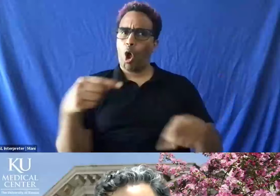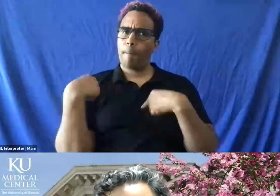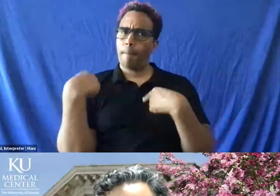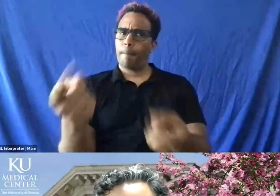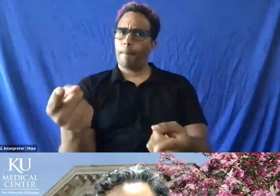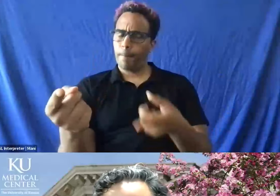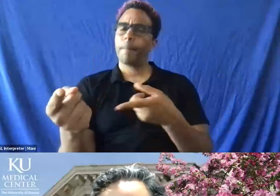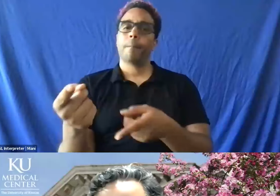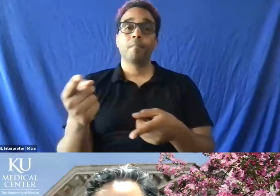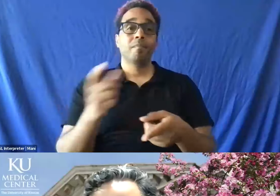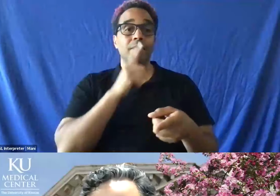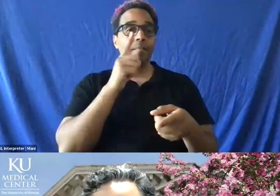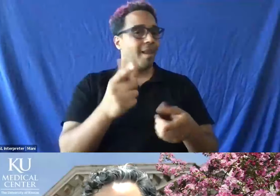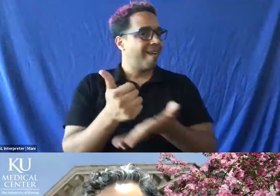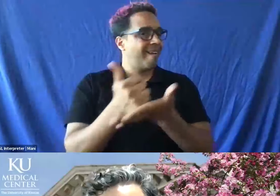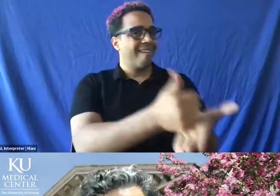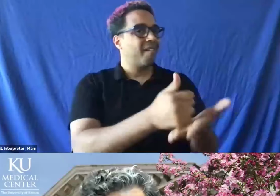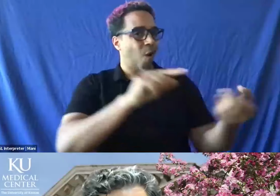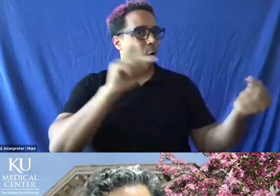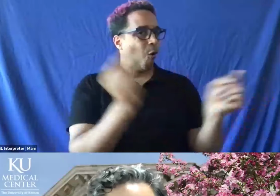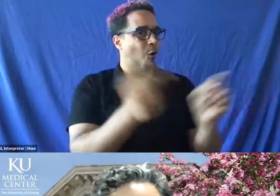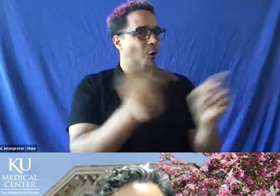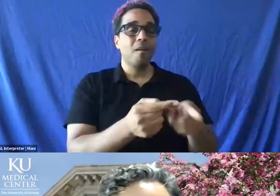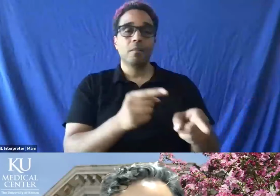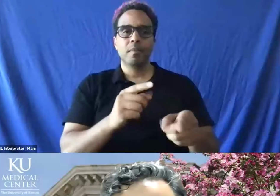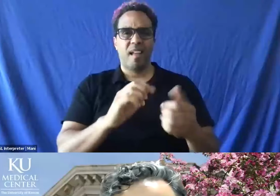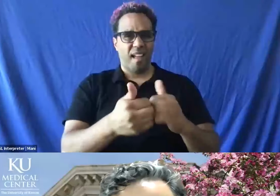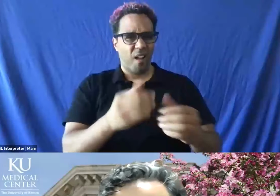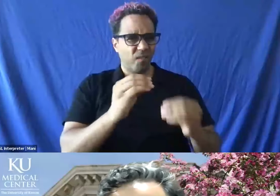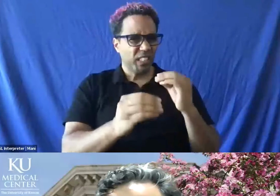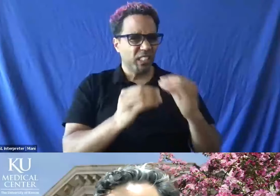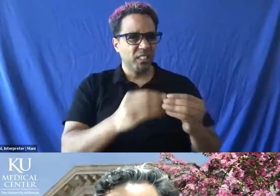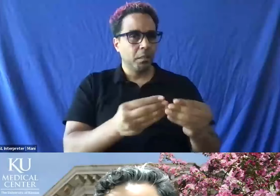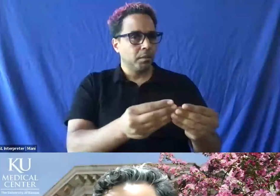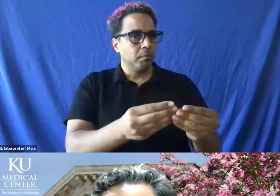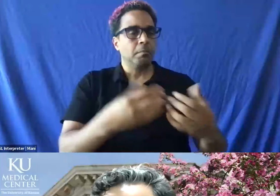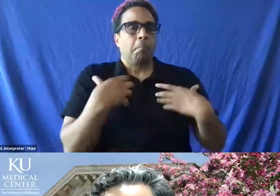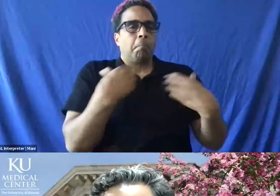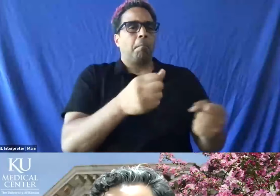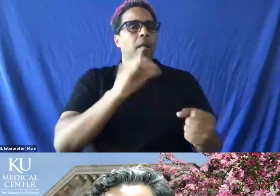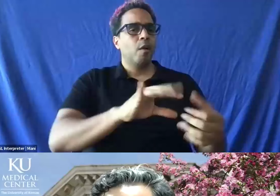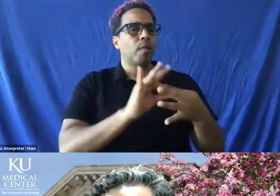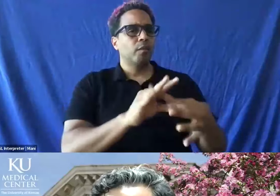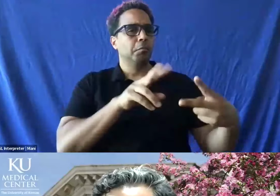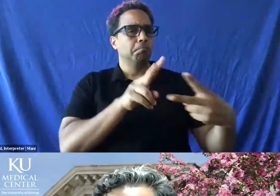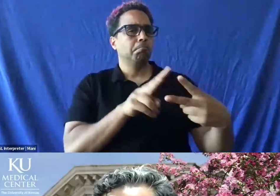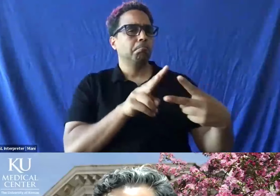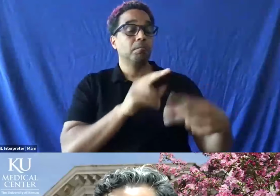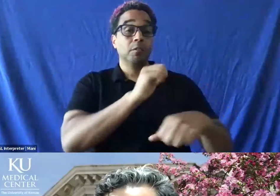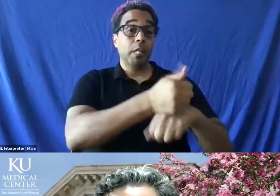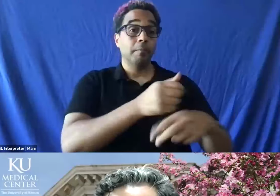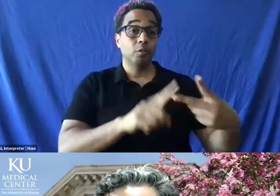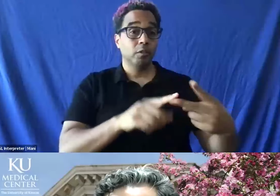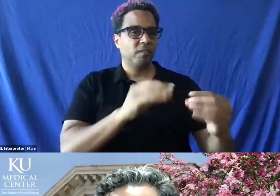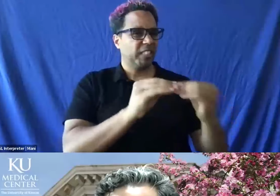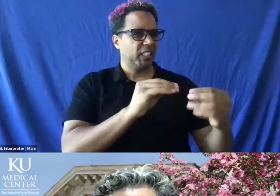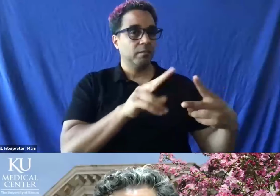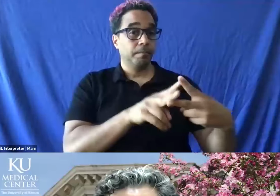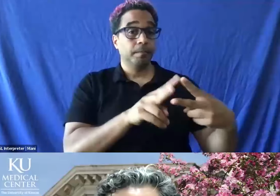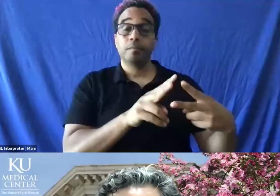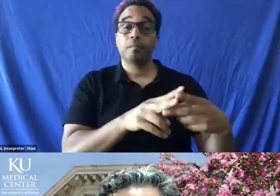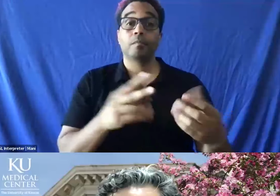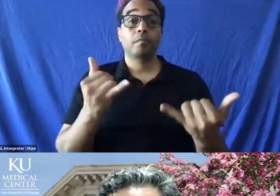rather than helping them, really. So in our discussion today, we have a lot of people out in the